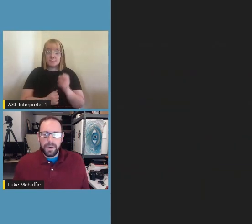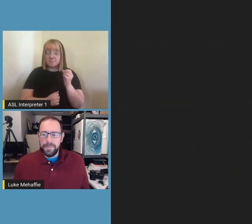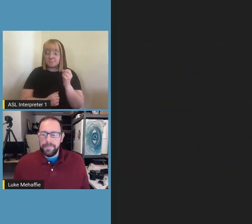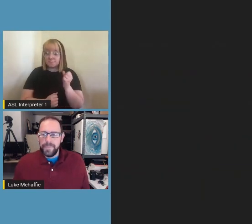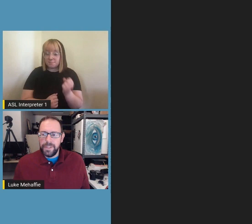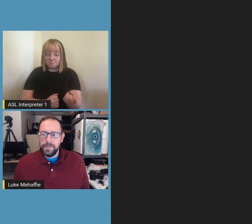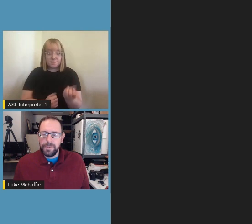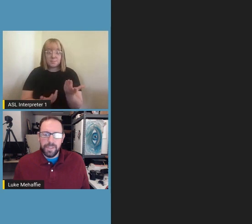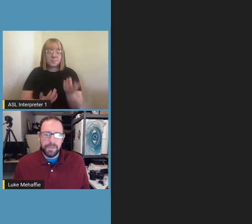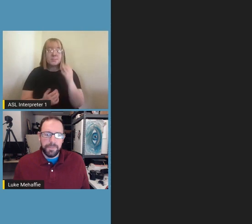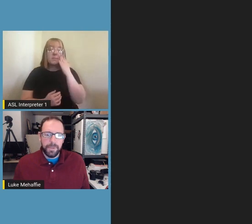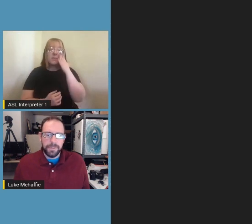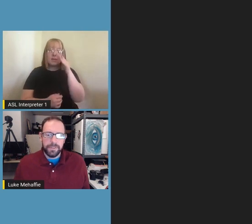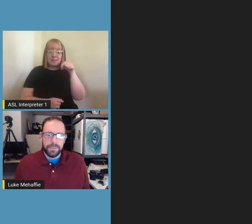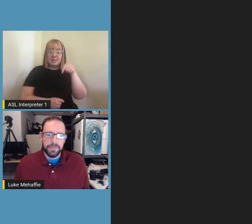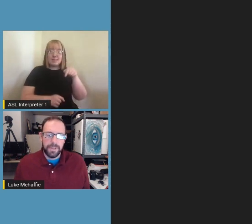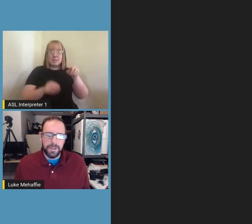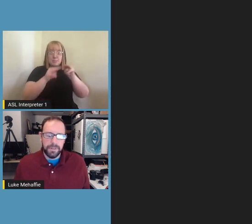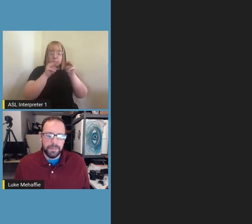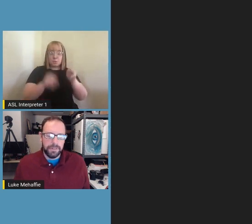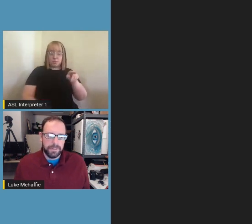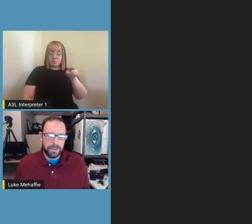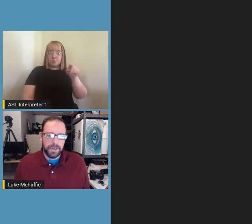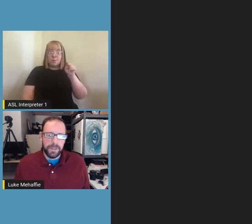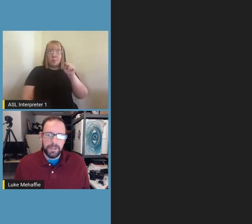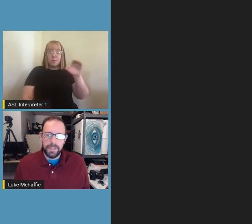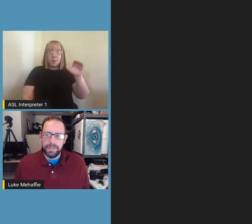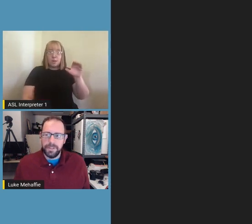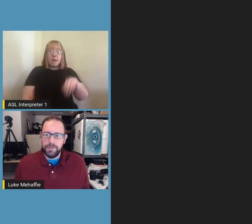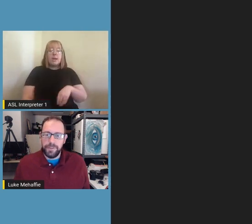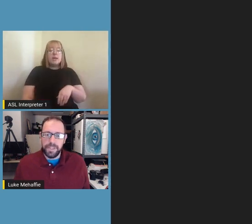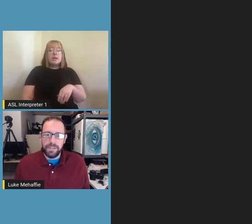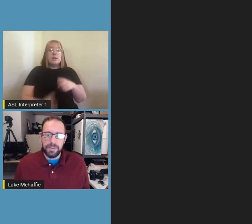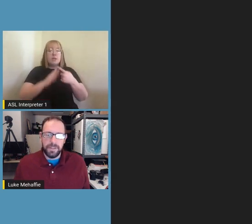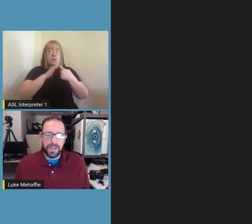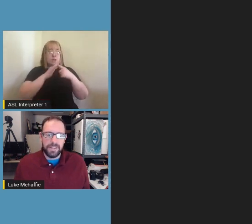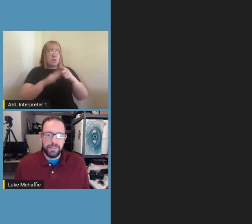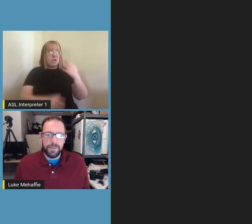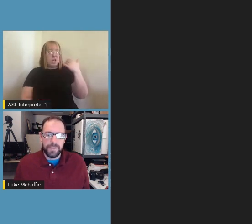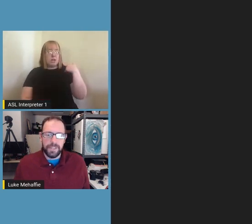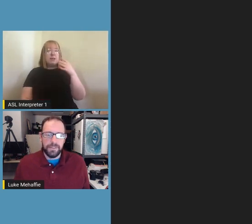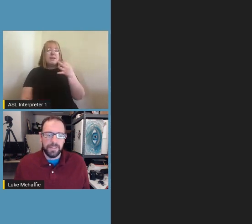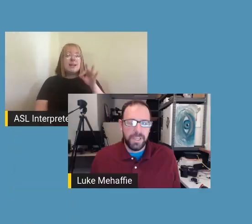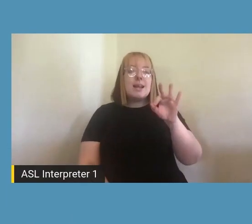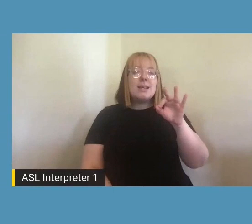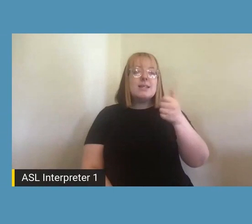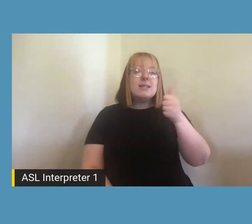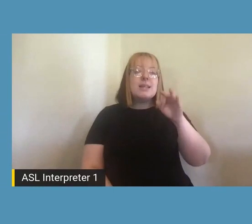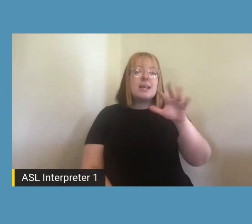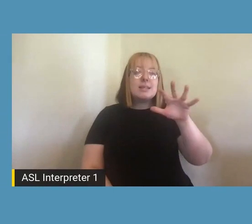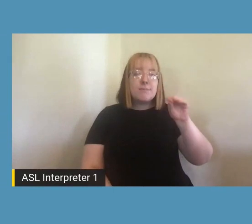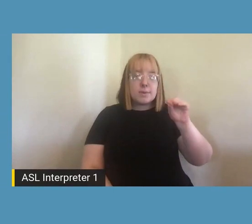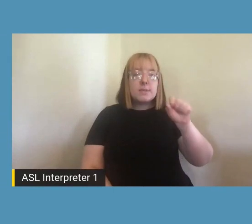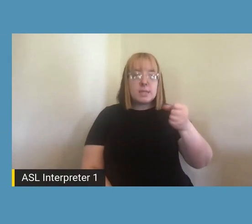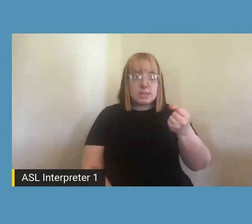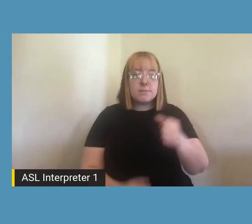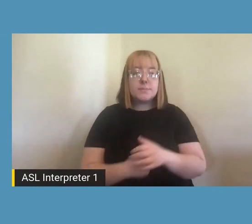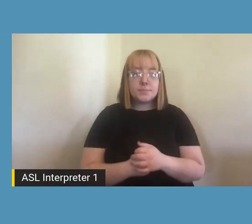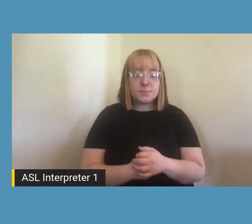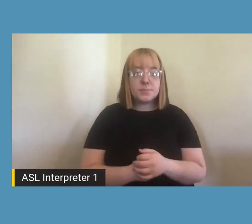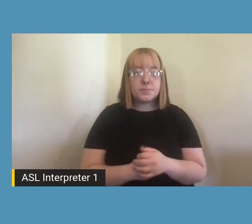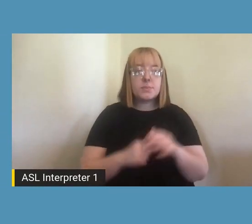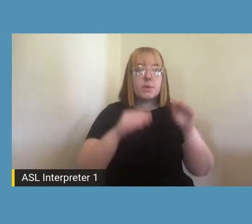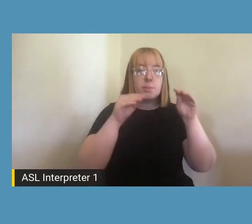So this museum, it was started in the 50s, in the 1950s, and we